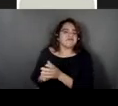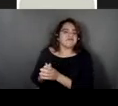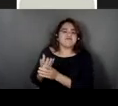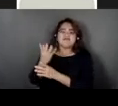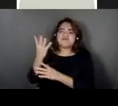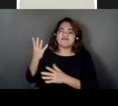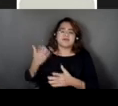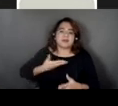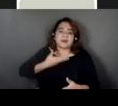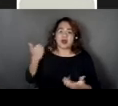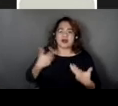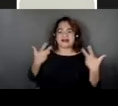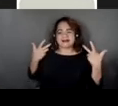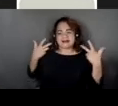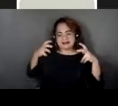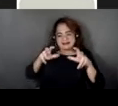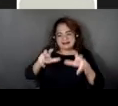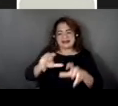our energy.